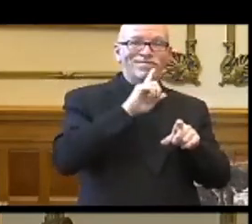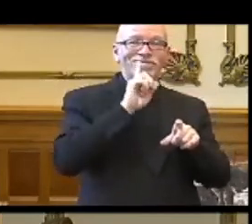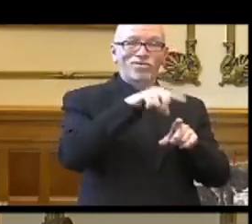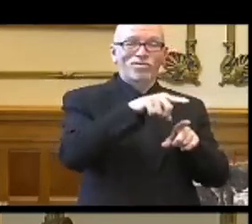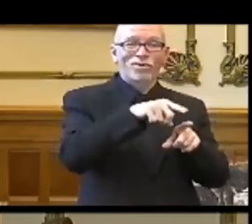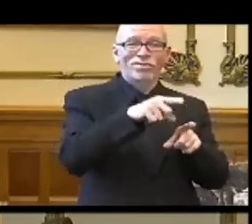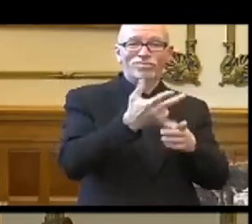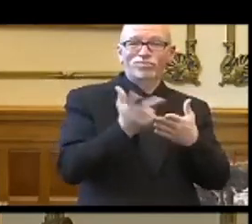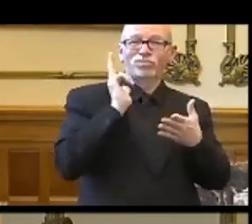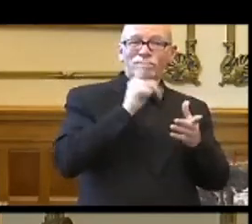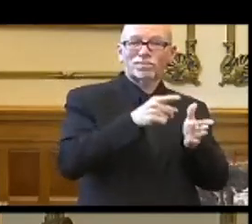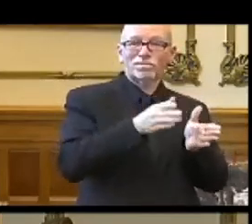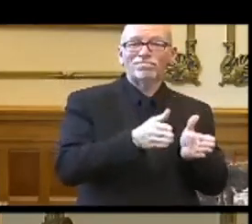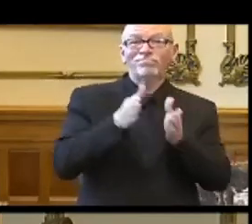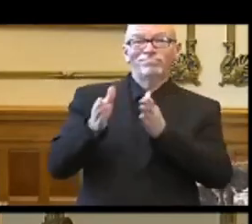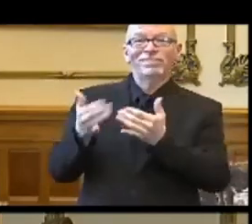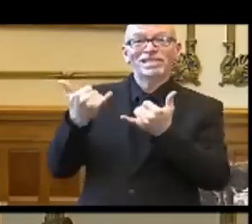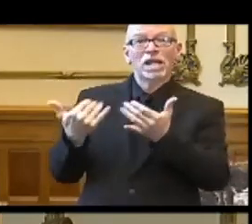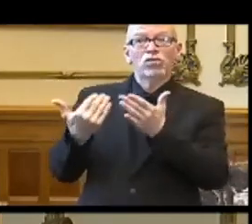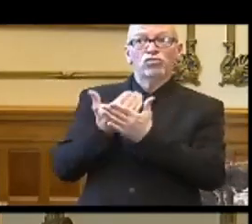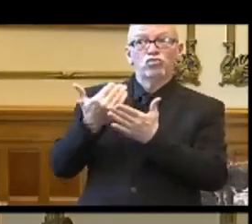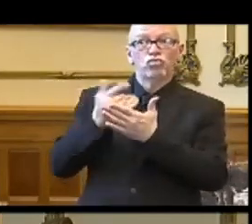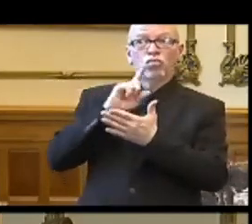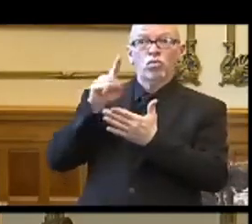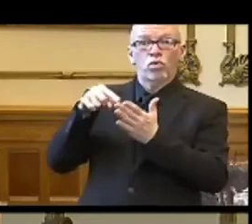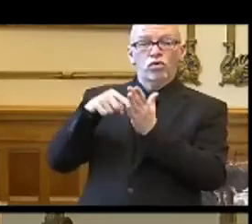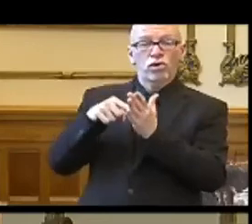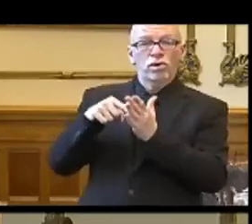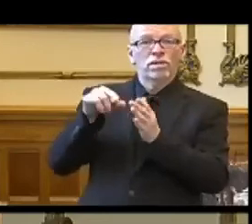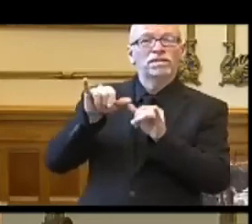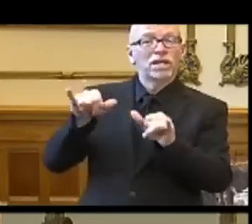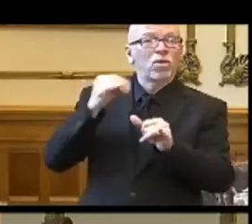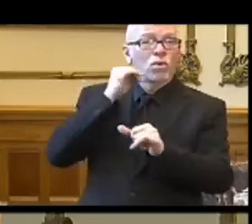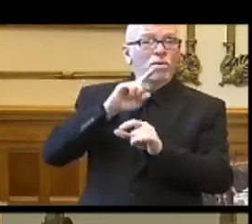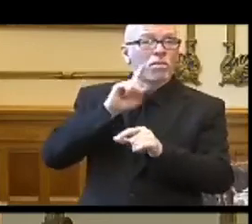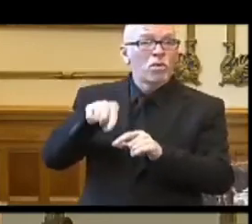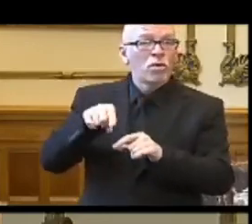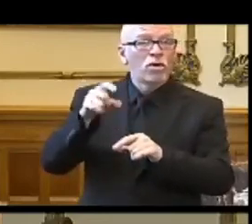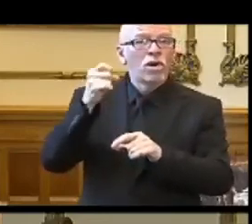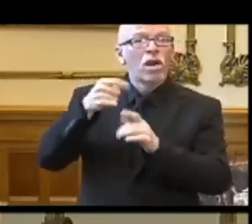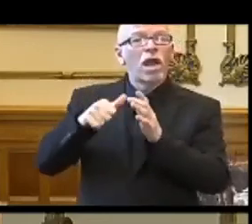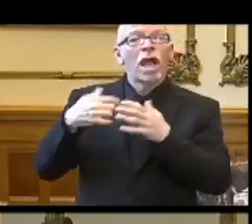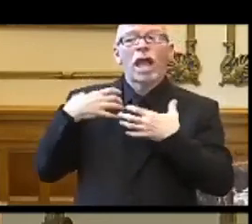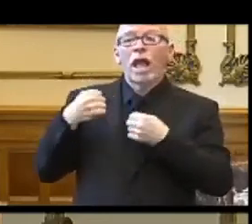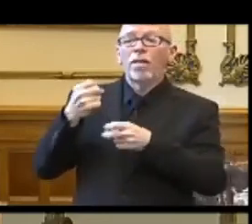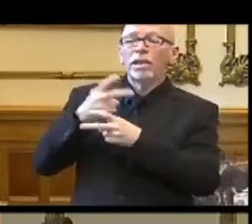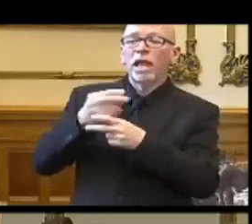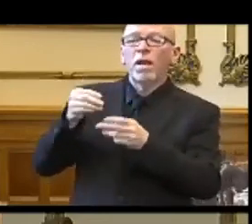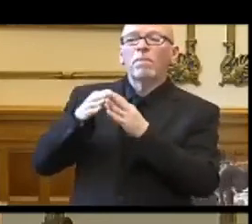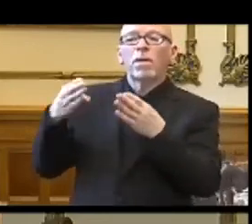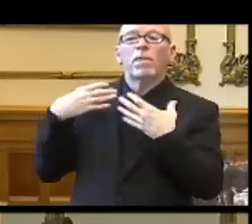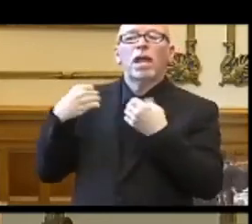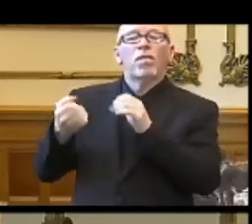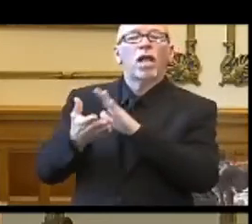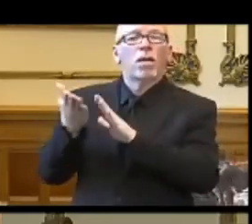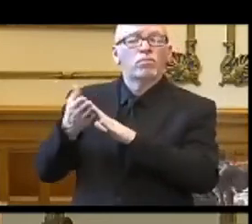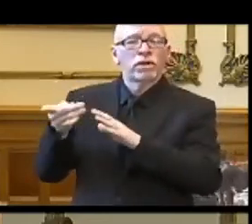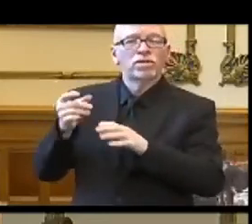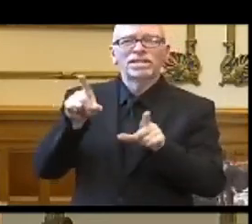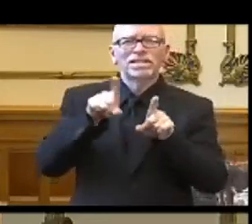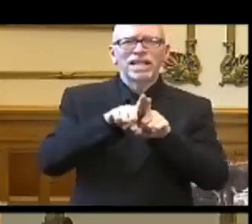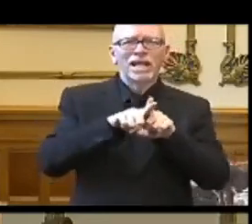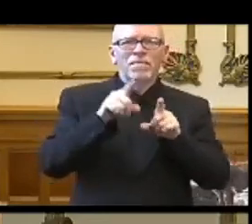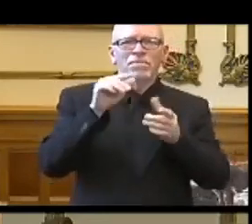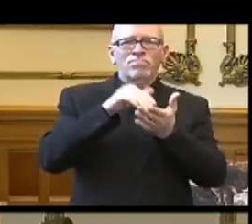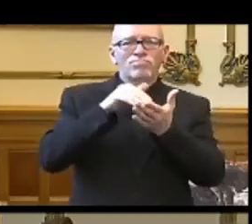weeks ago is now in the new Executive Order, the stay-at-home order, under healthcare and public health operations. So those same